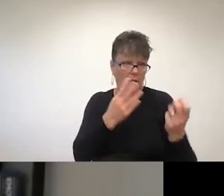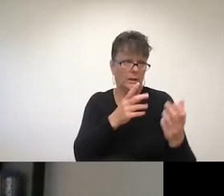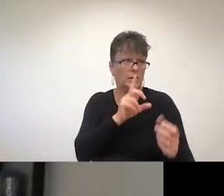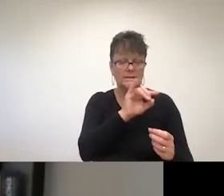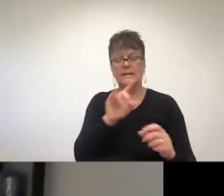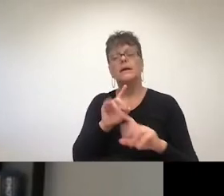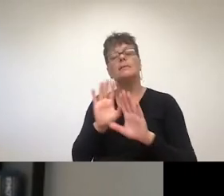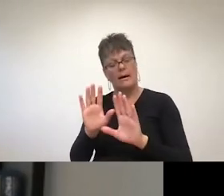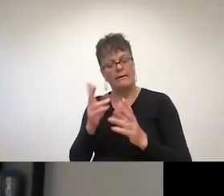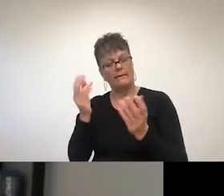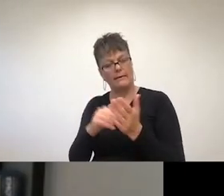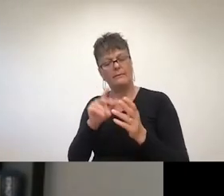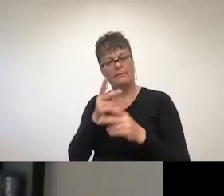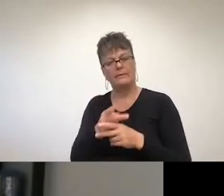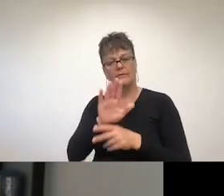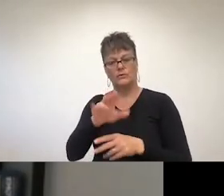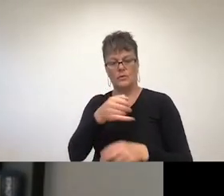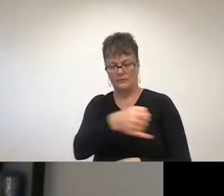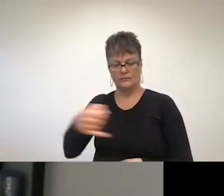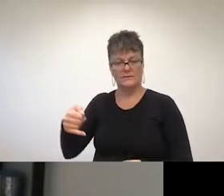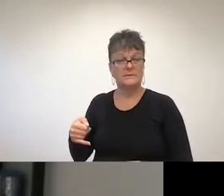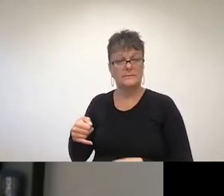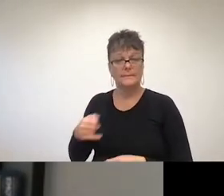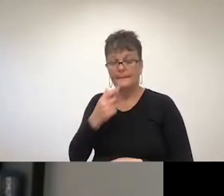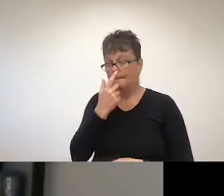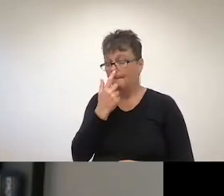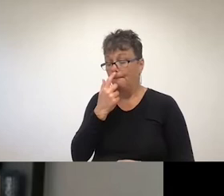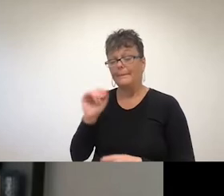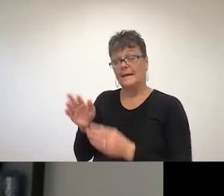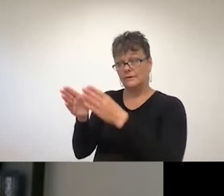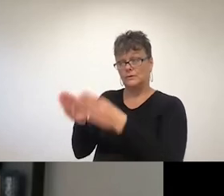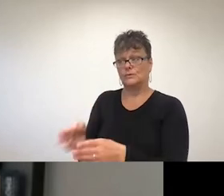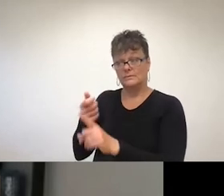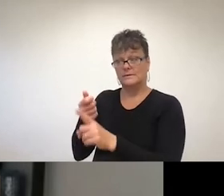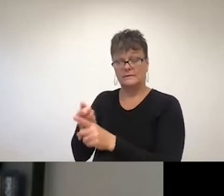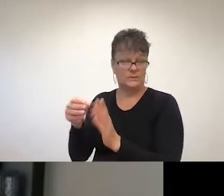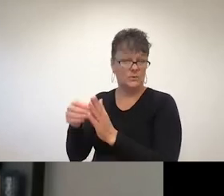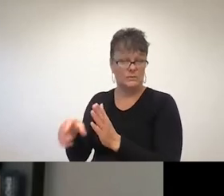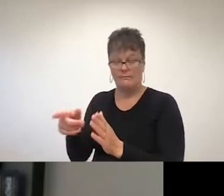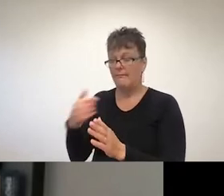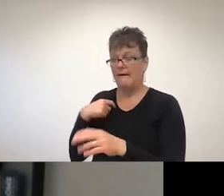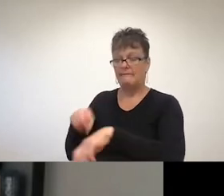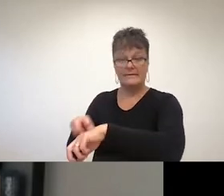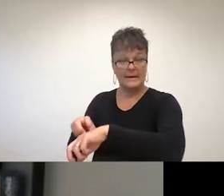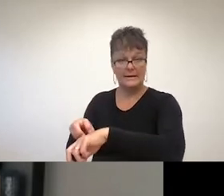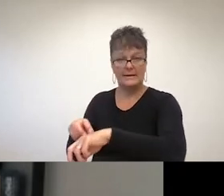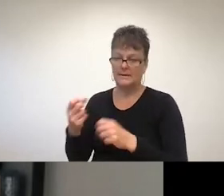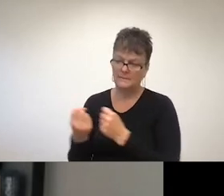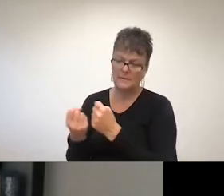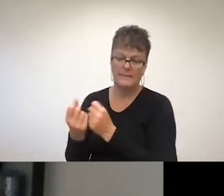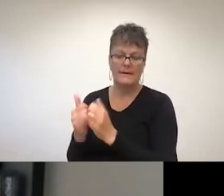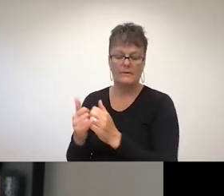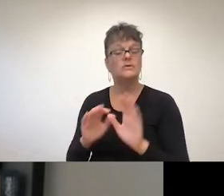that I think about in terms of supporting students who are dealing with anxiety. And the question that I ask myself is, what am I doing